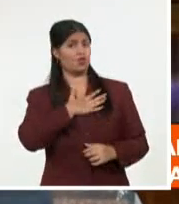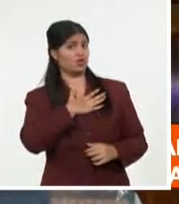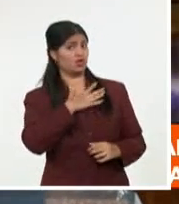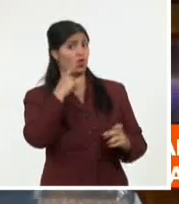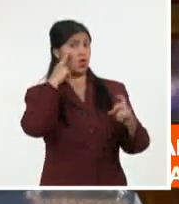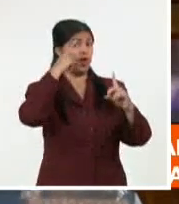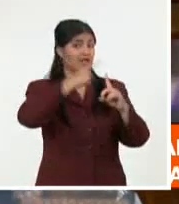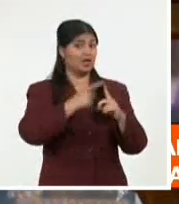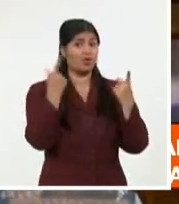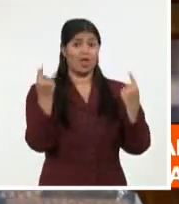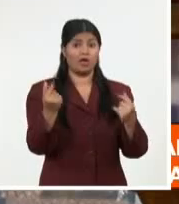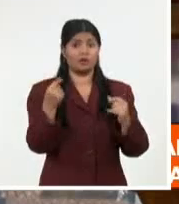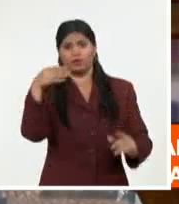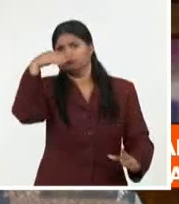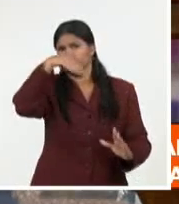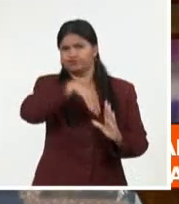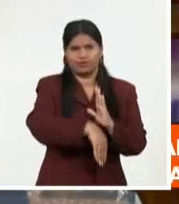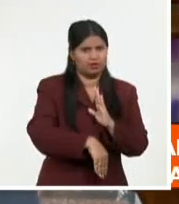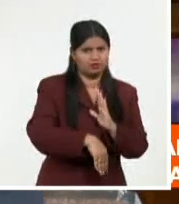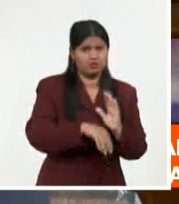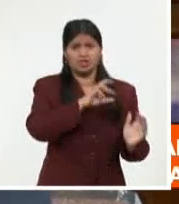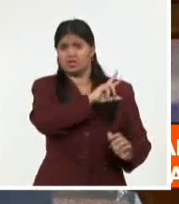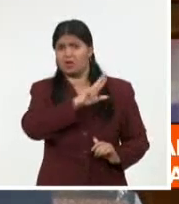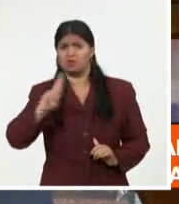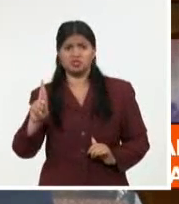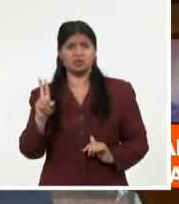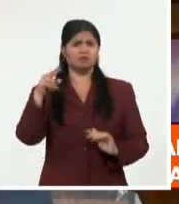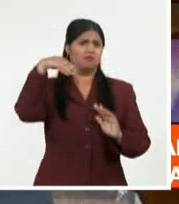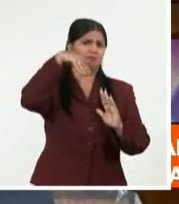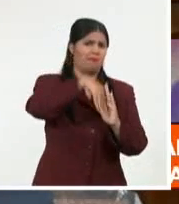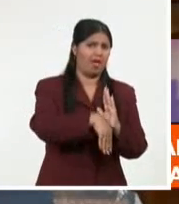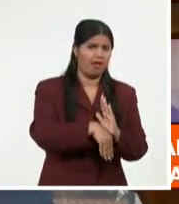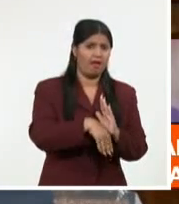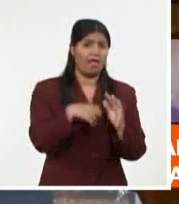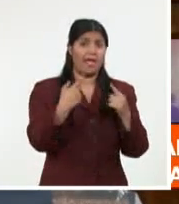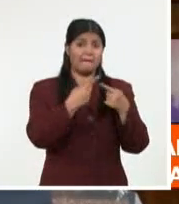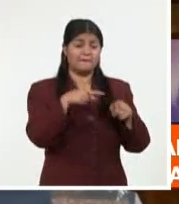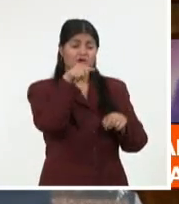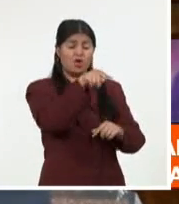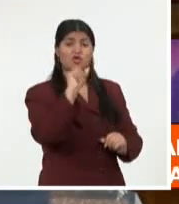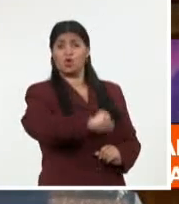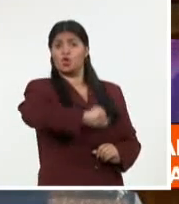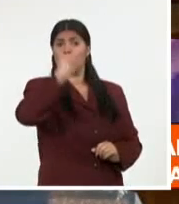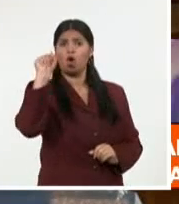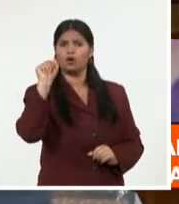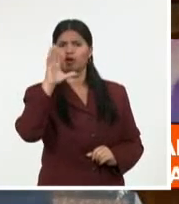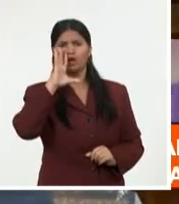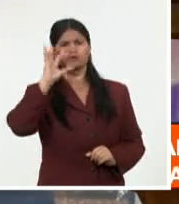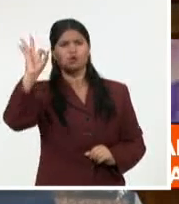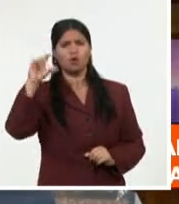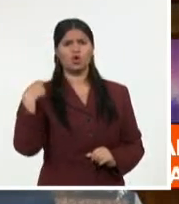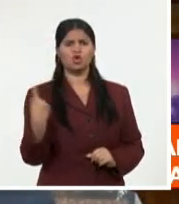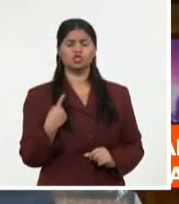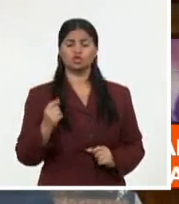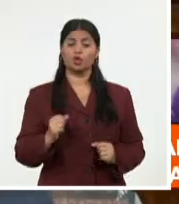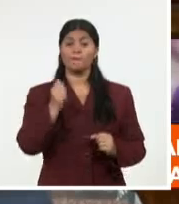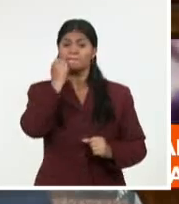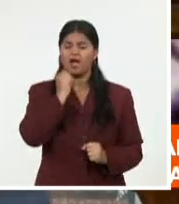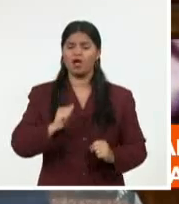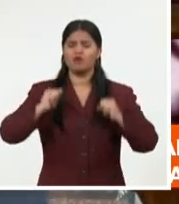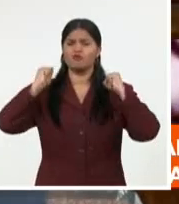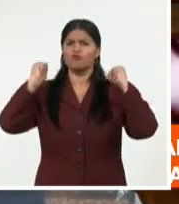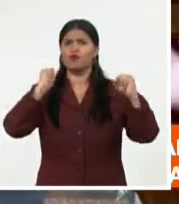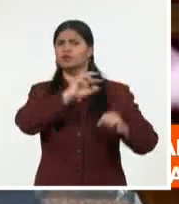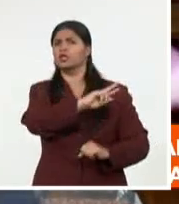de hacer colapsar la economía y probar un estallido social de tal envergadura que conduzca al derrocamiento de la